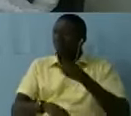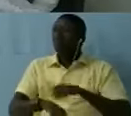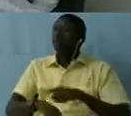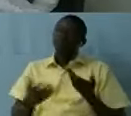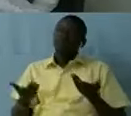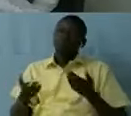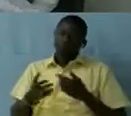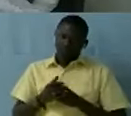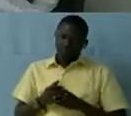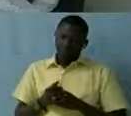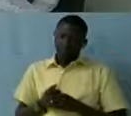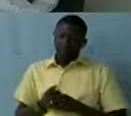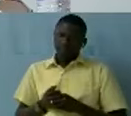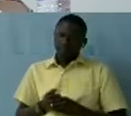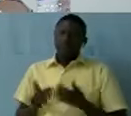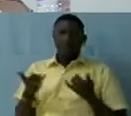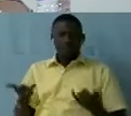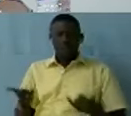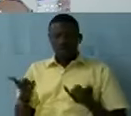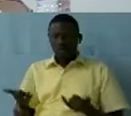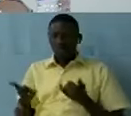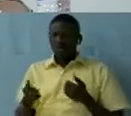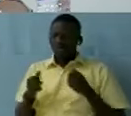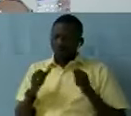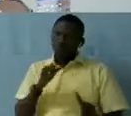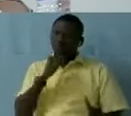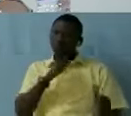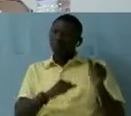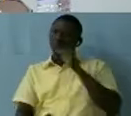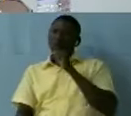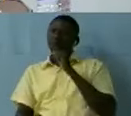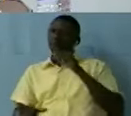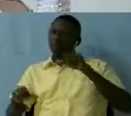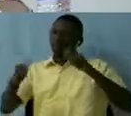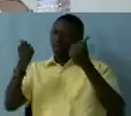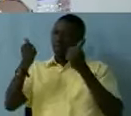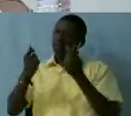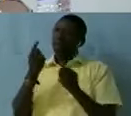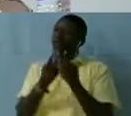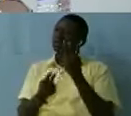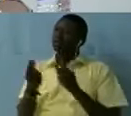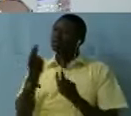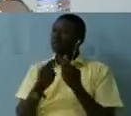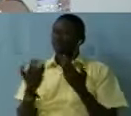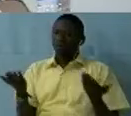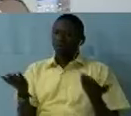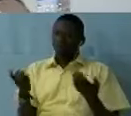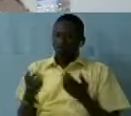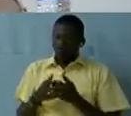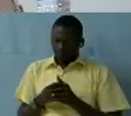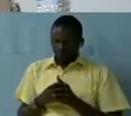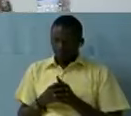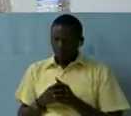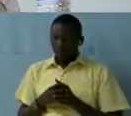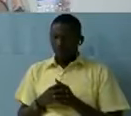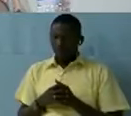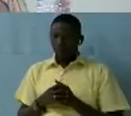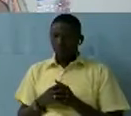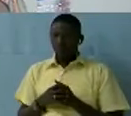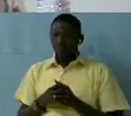time. Sani nata muru nampuru kajara lo ni kumasi. And now I am back again to start the treatment again.